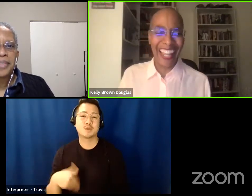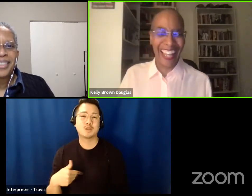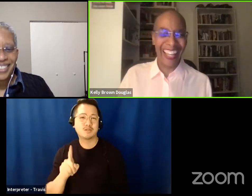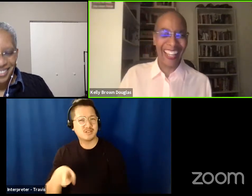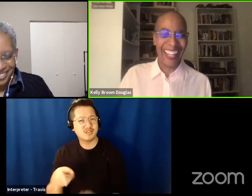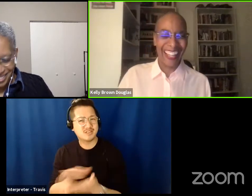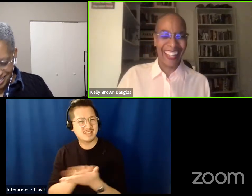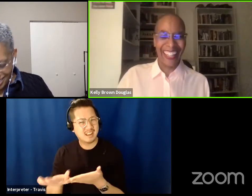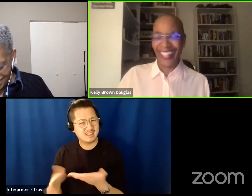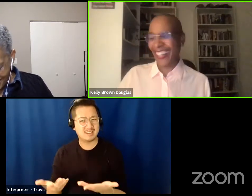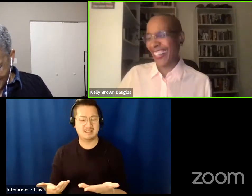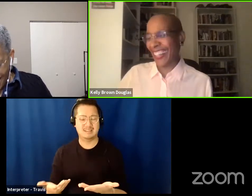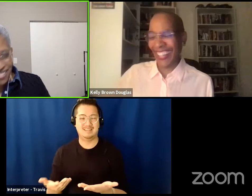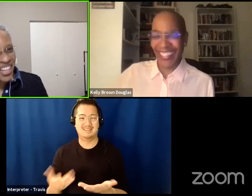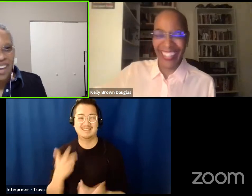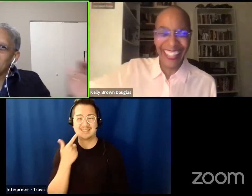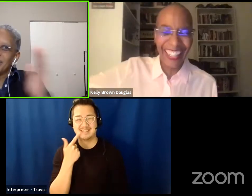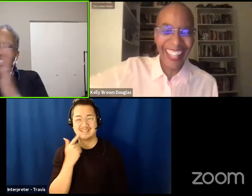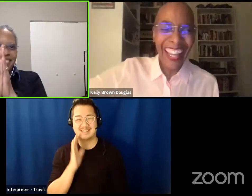nice.